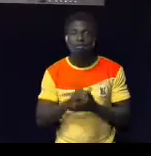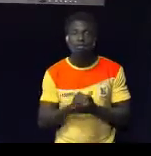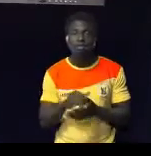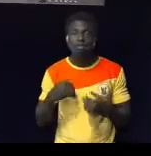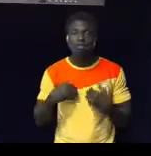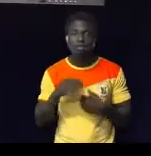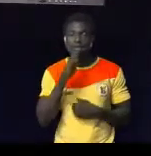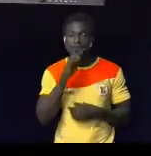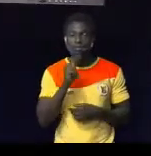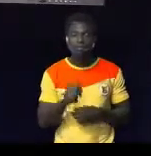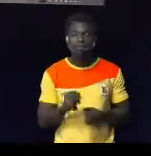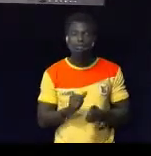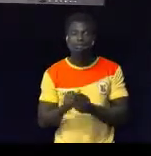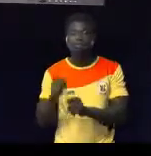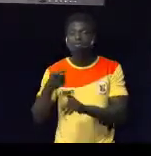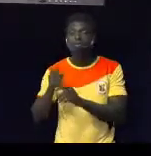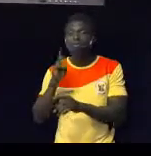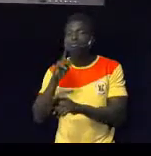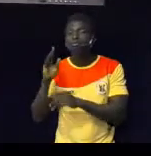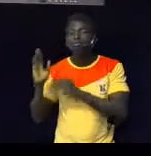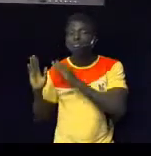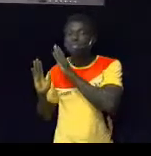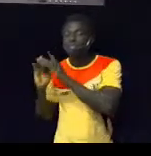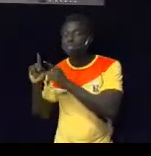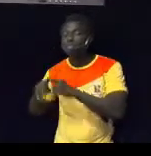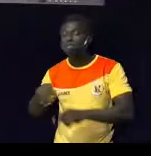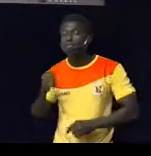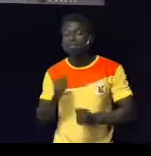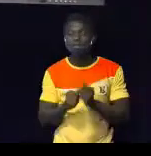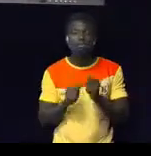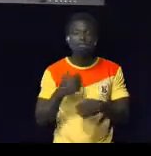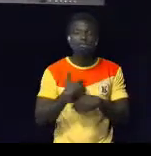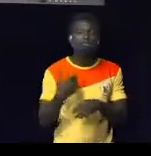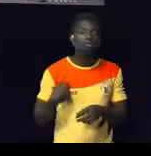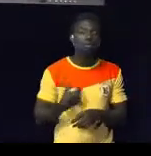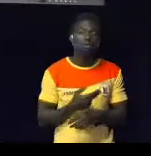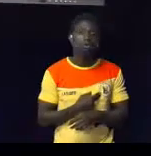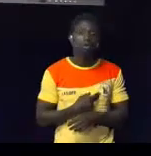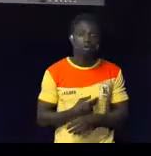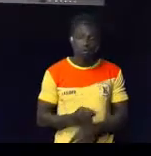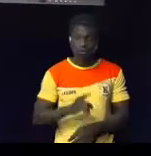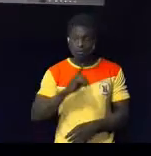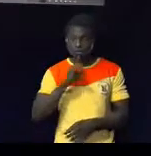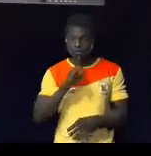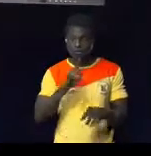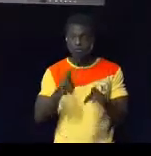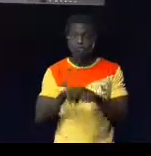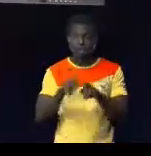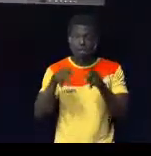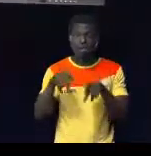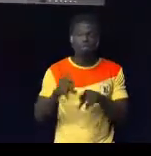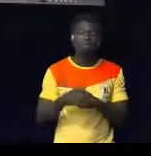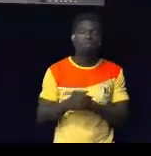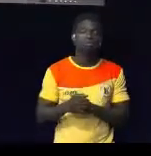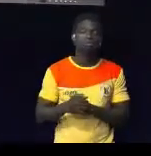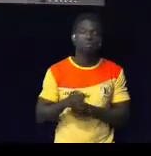been passed on from one generation to another, and which make us unique as